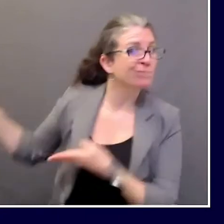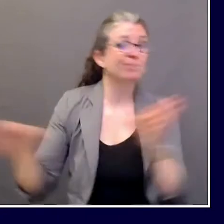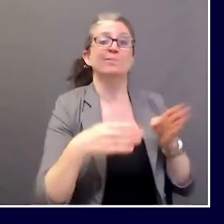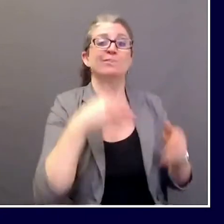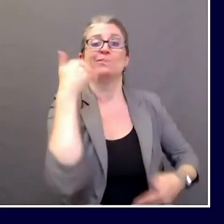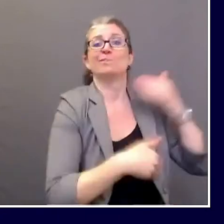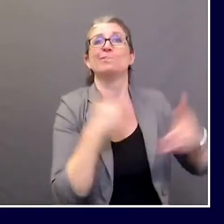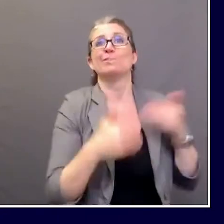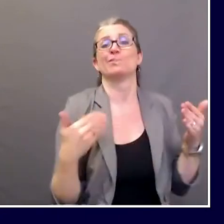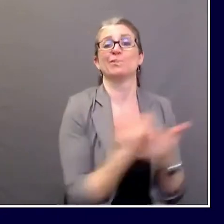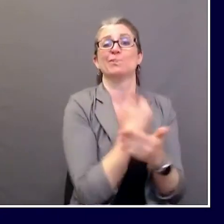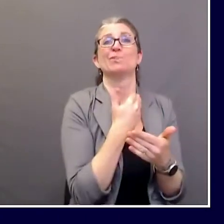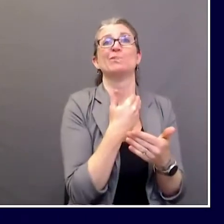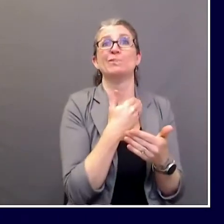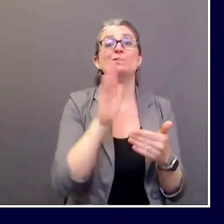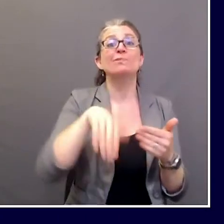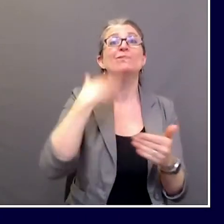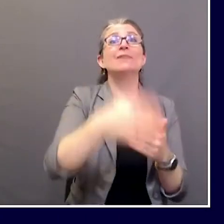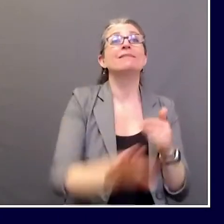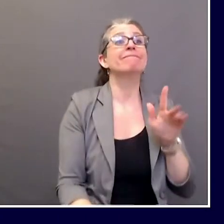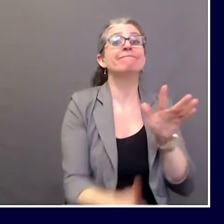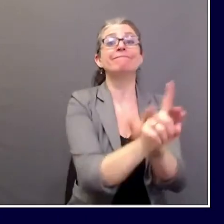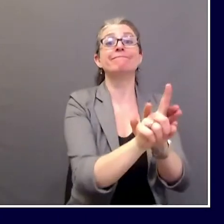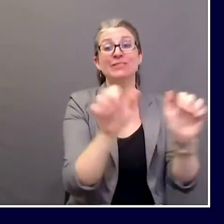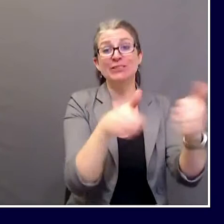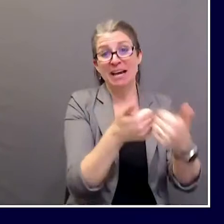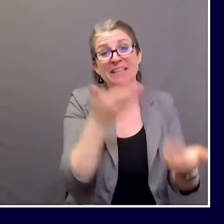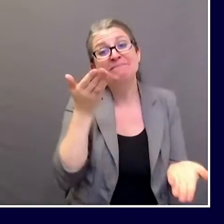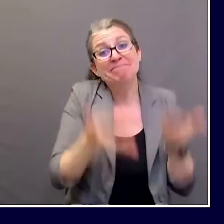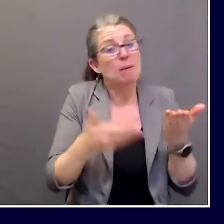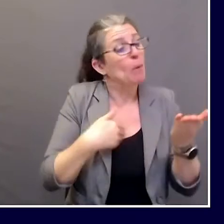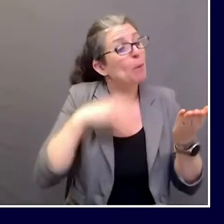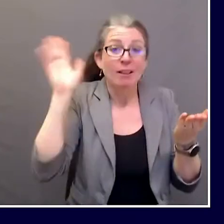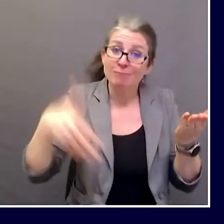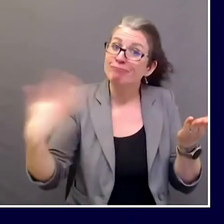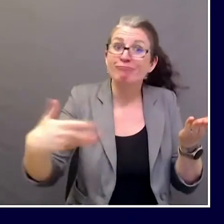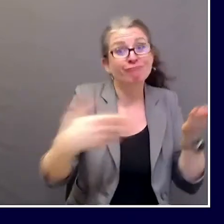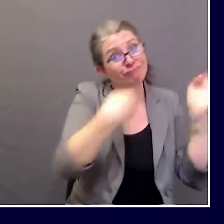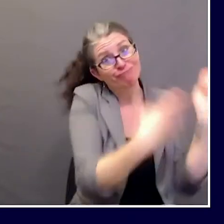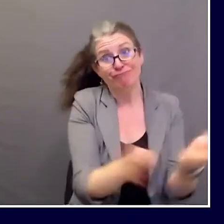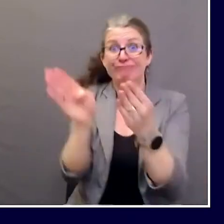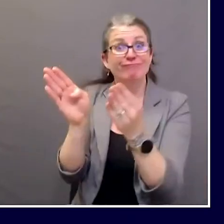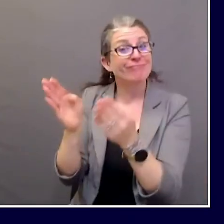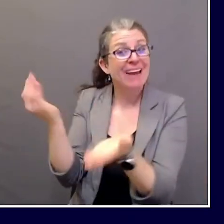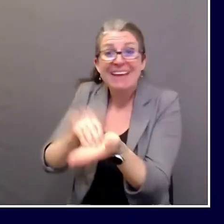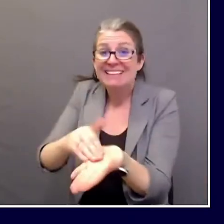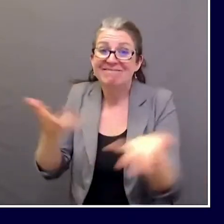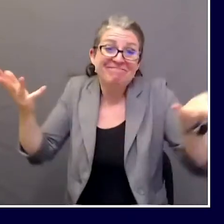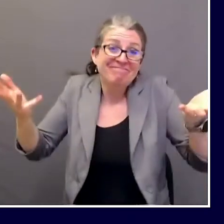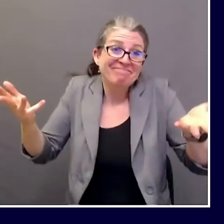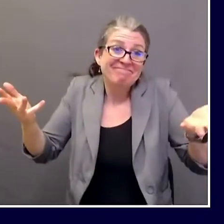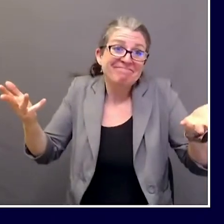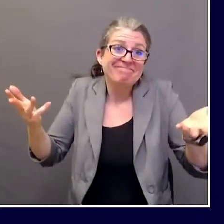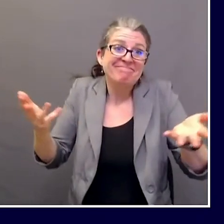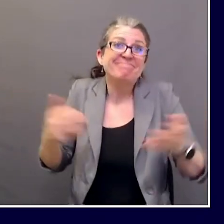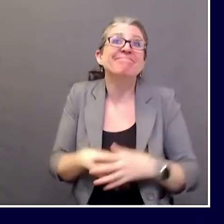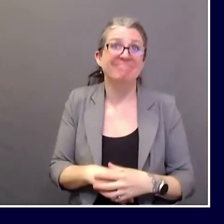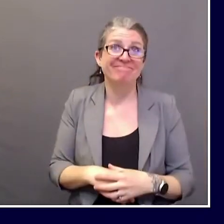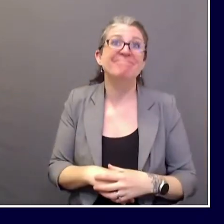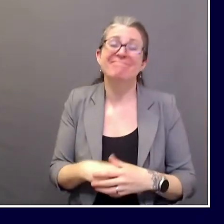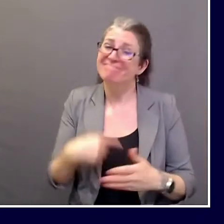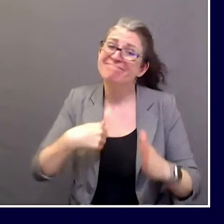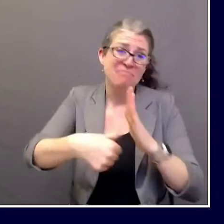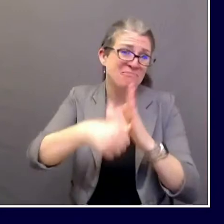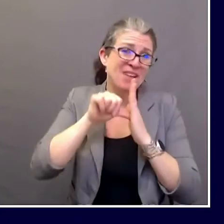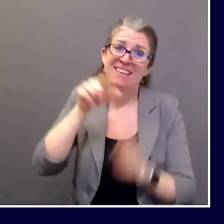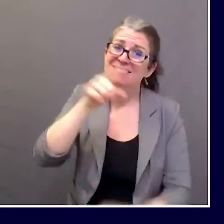helping us get back to normal as soon as we can. I am so impressed by the fact that already more than a third of the population of